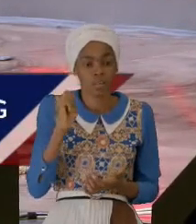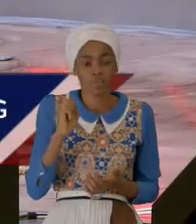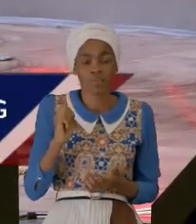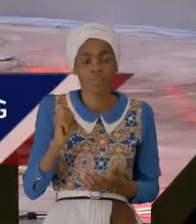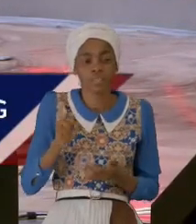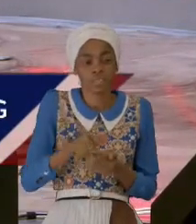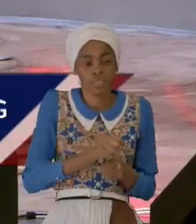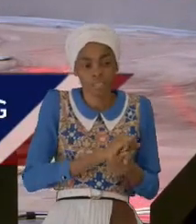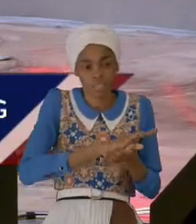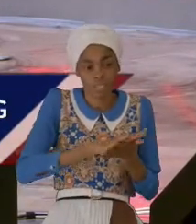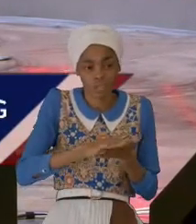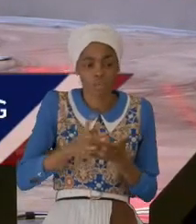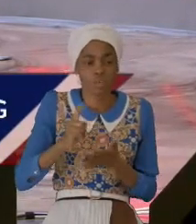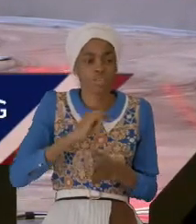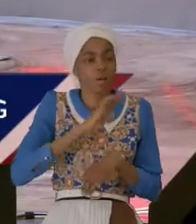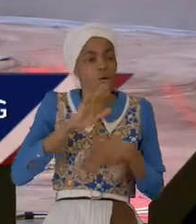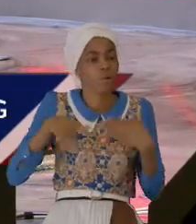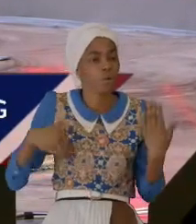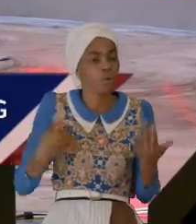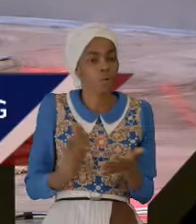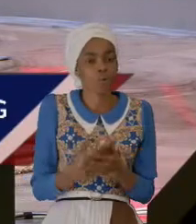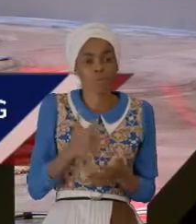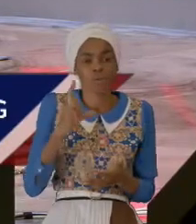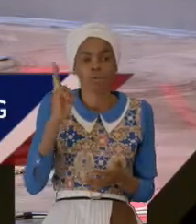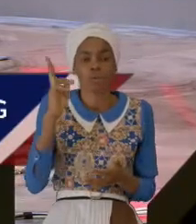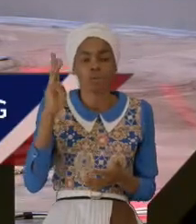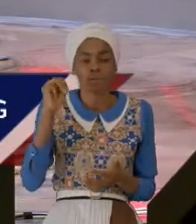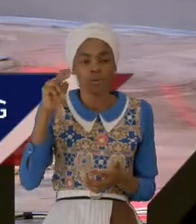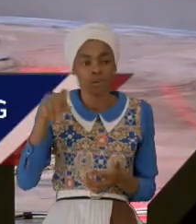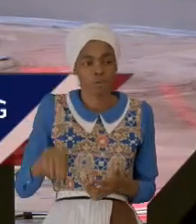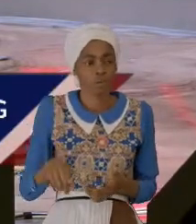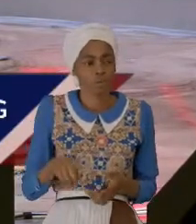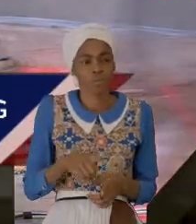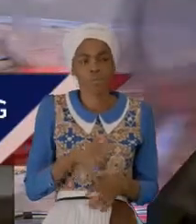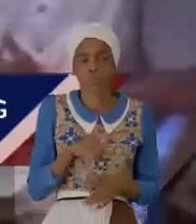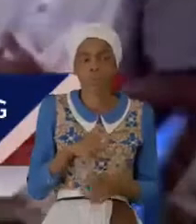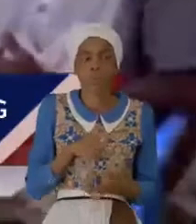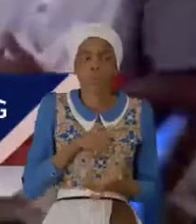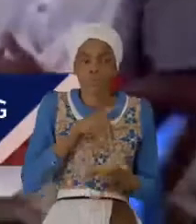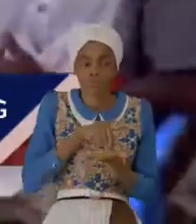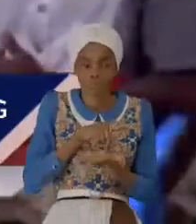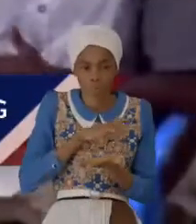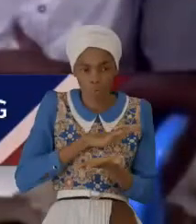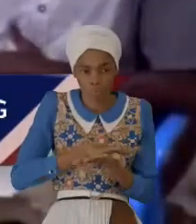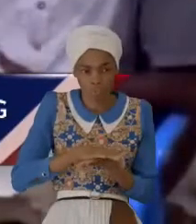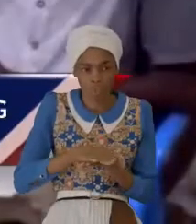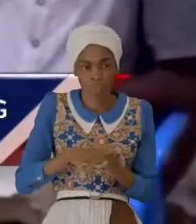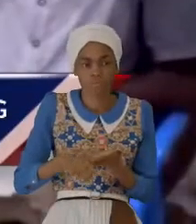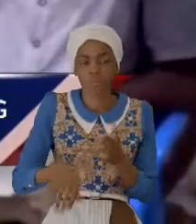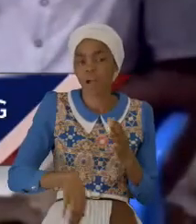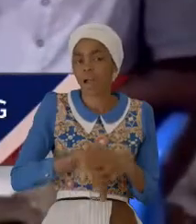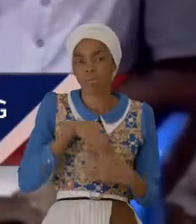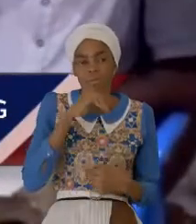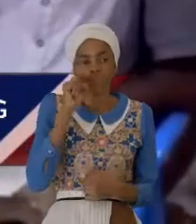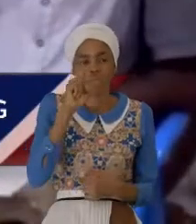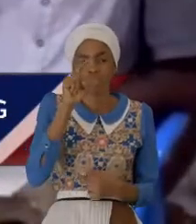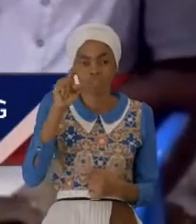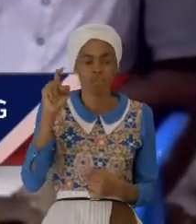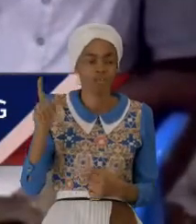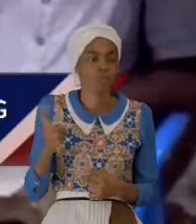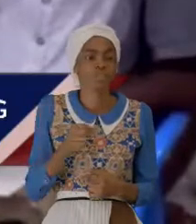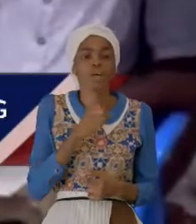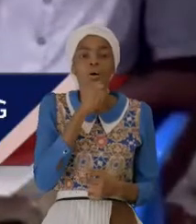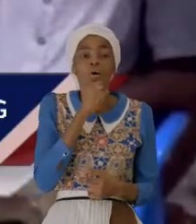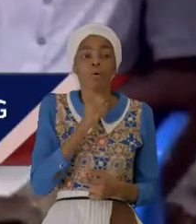look at verse seven it says porch out therefore the